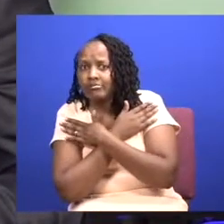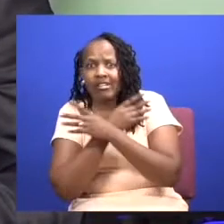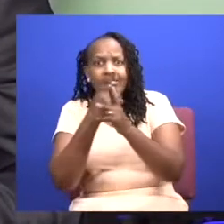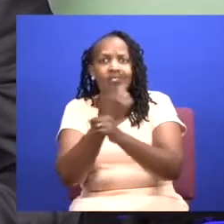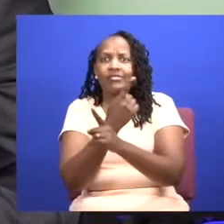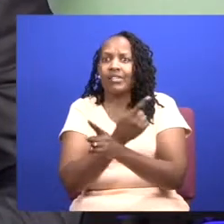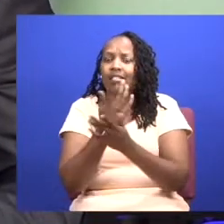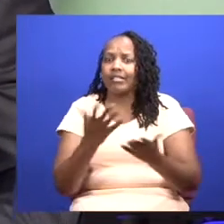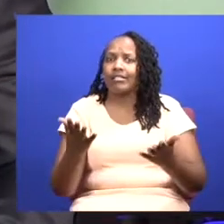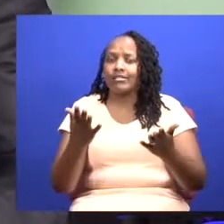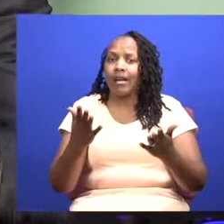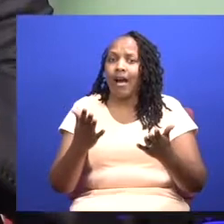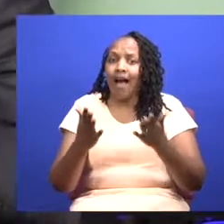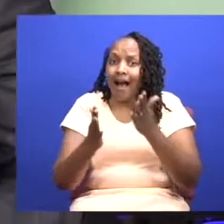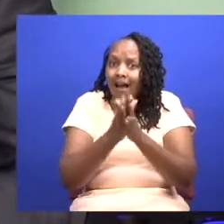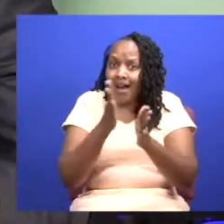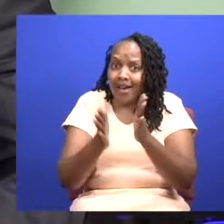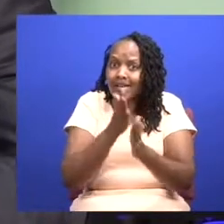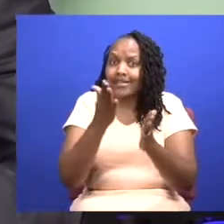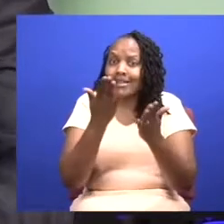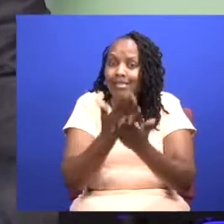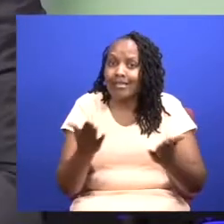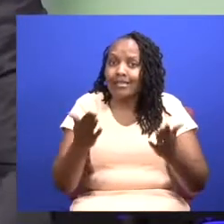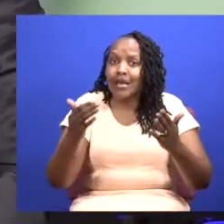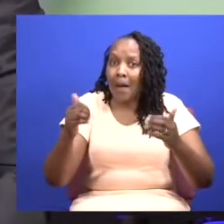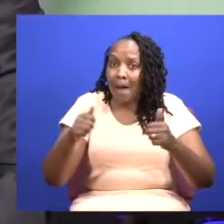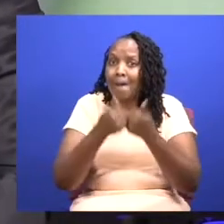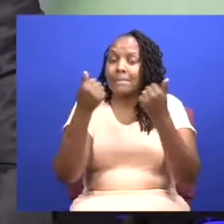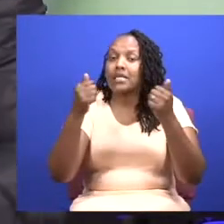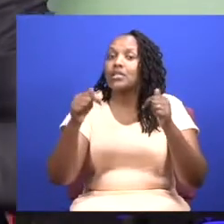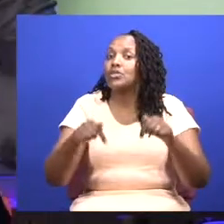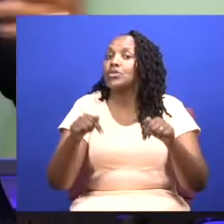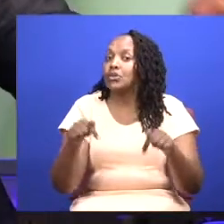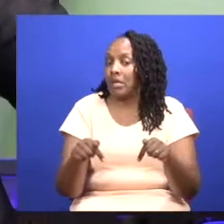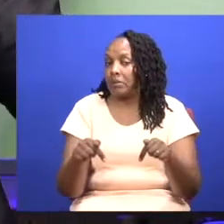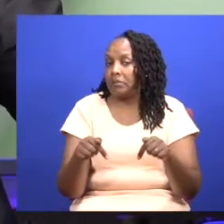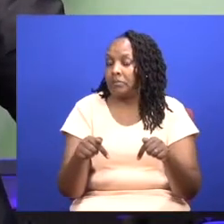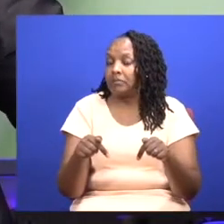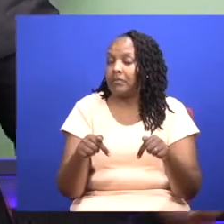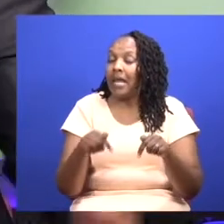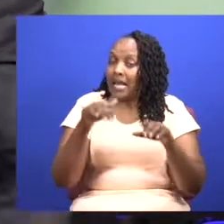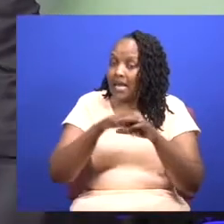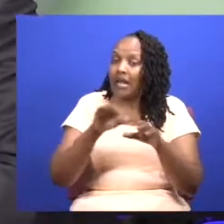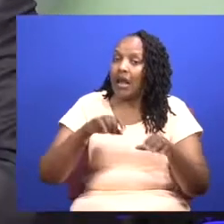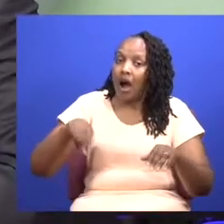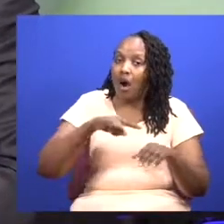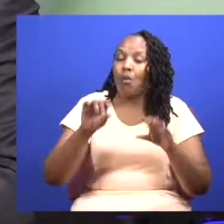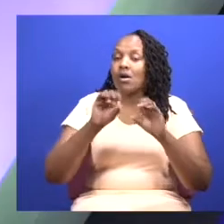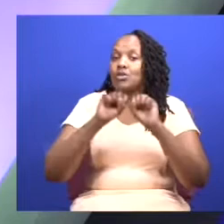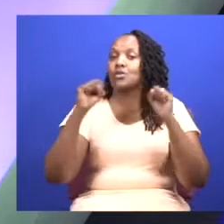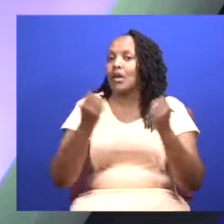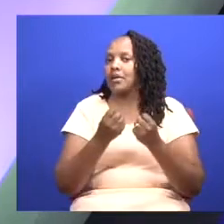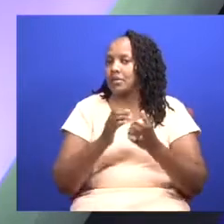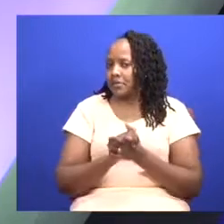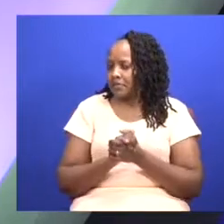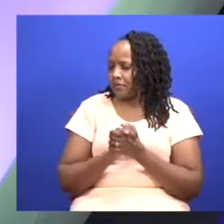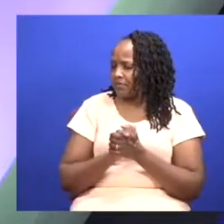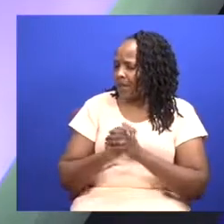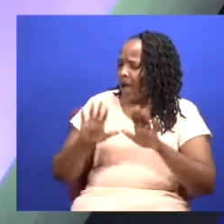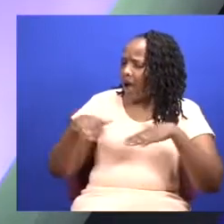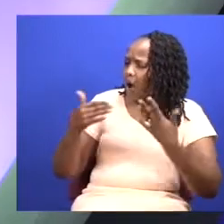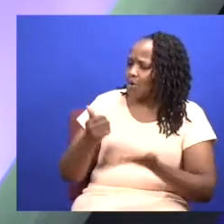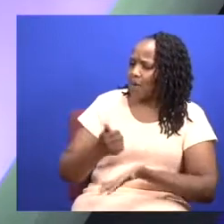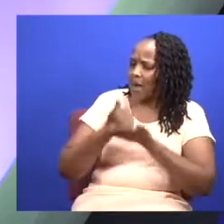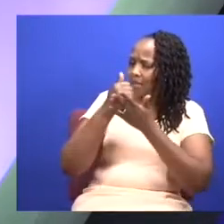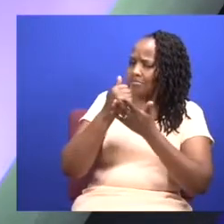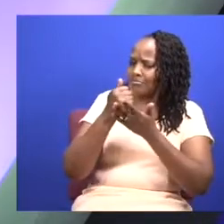you know. And these are things that are in modern day society. And these are things that will remain in society. Yes. Now, how do you help somebody who